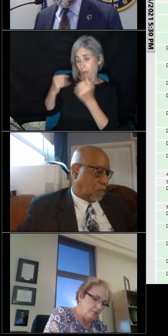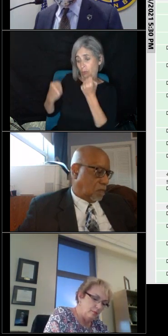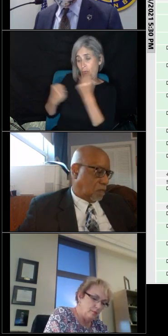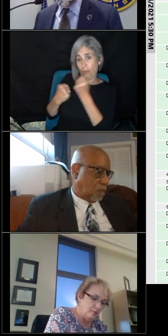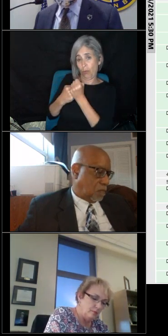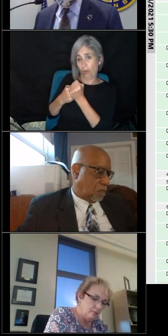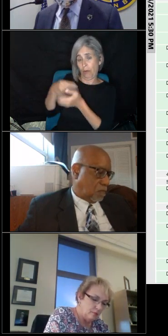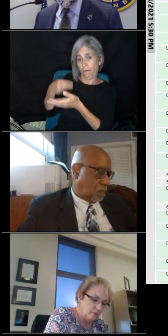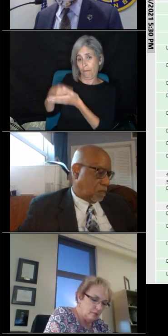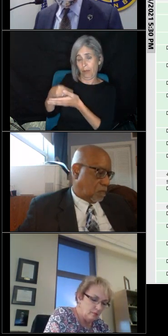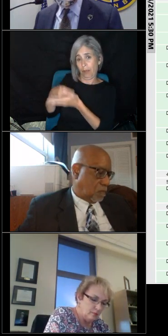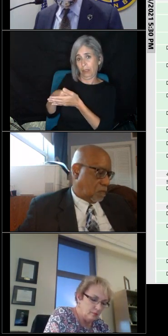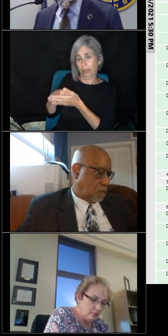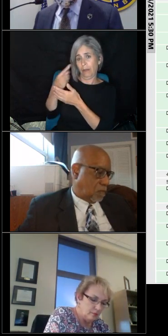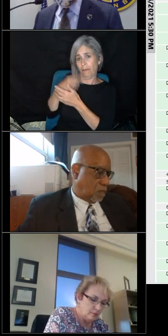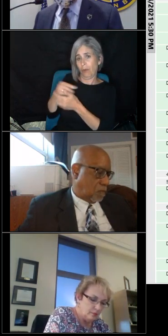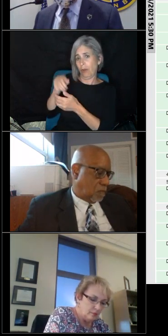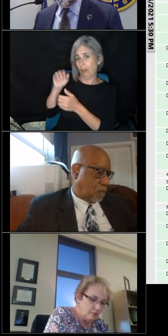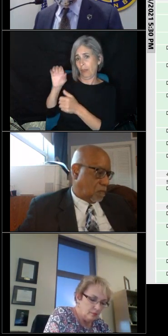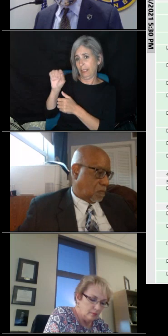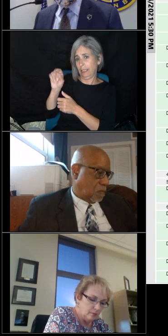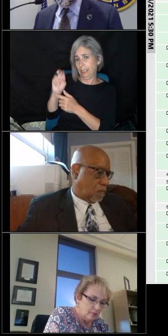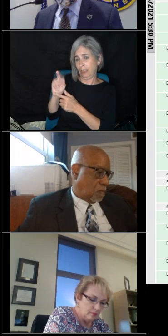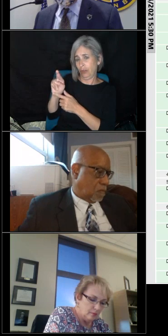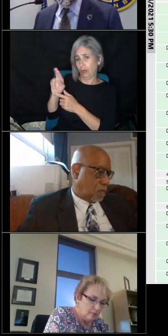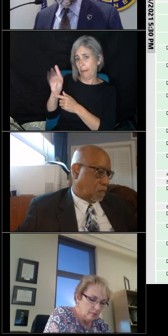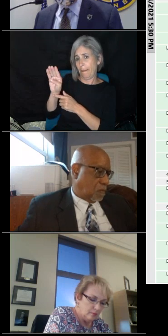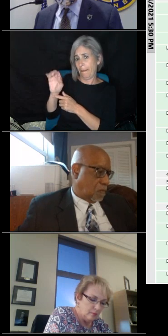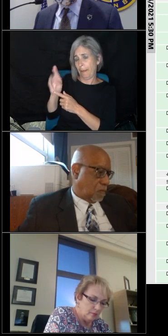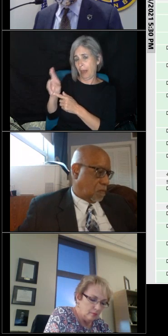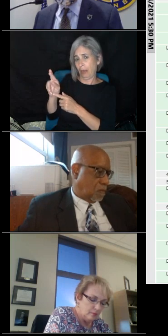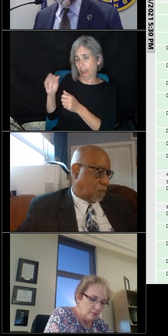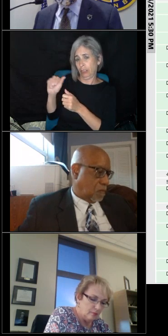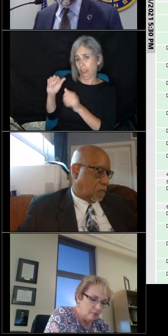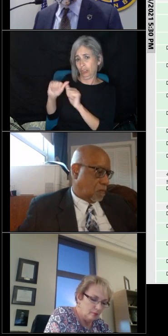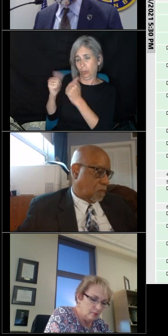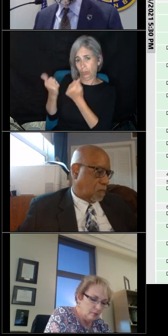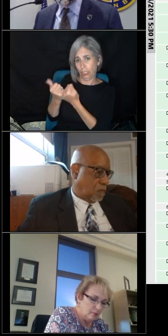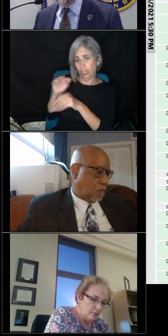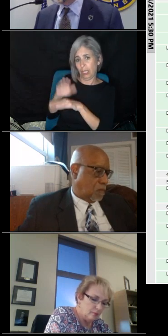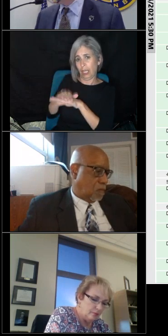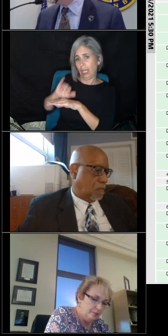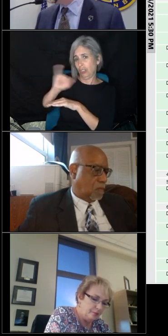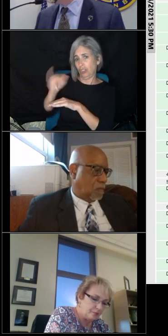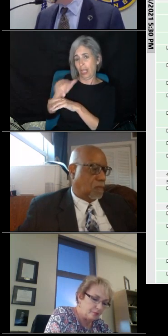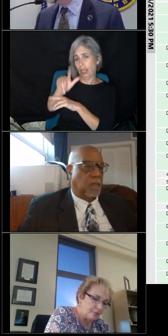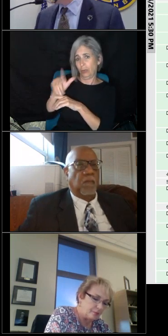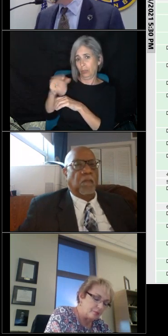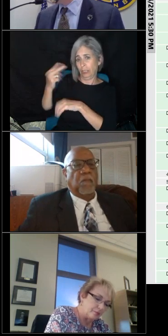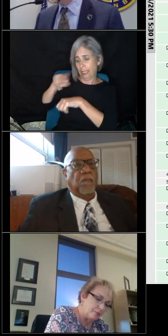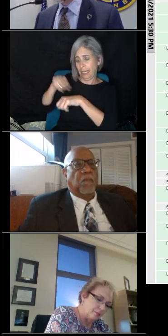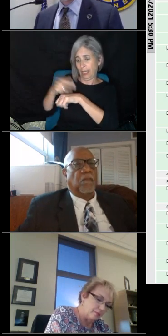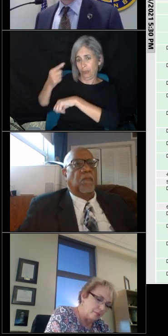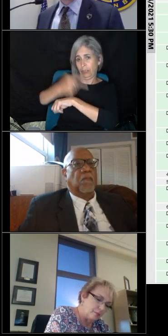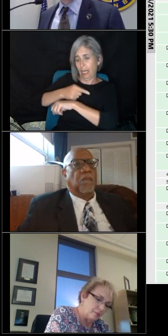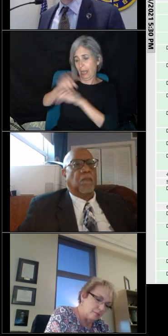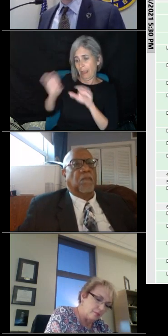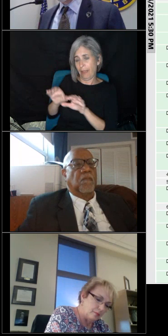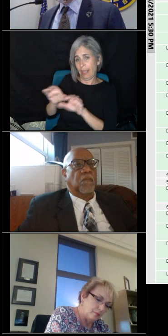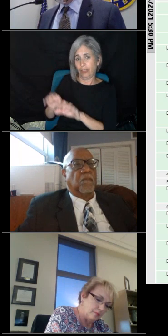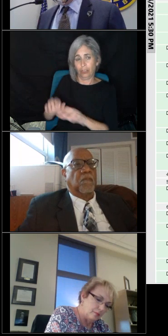Malcolm Cunningham Senior Bar Association to support the Votercade event on John Lewis National Day of Action. Second.